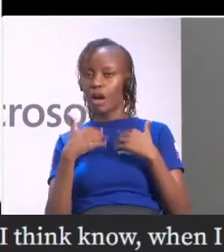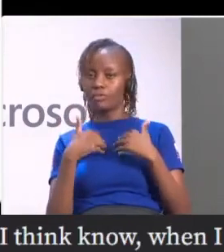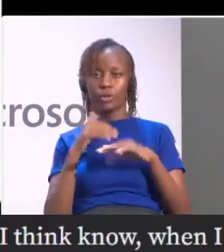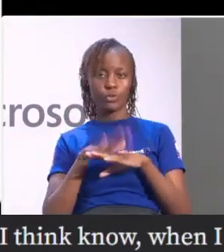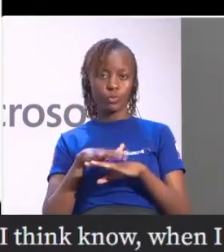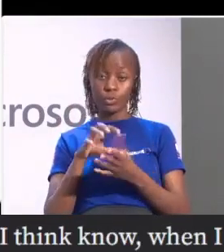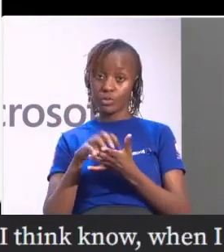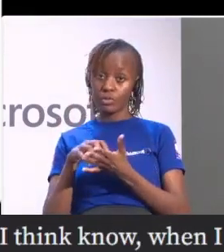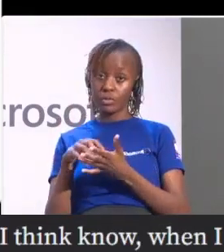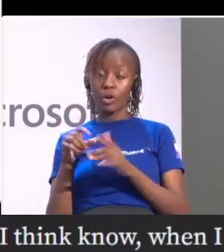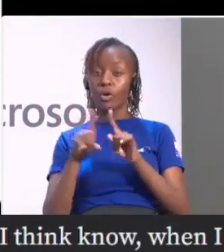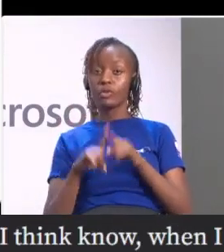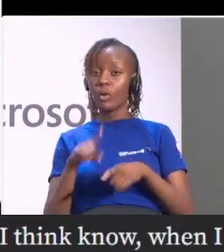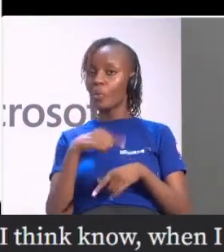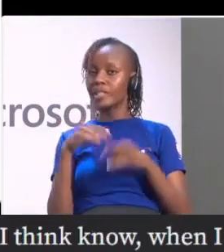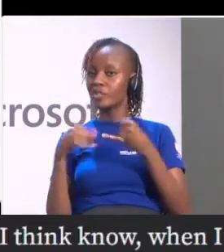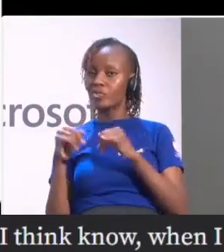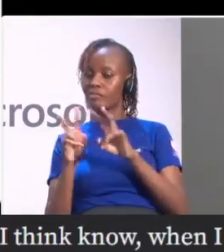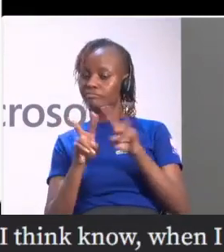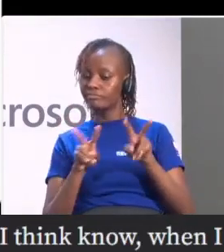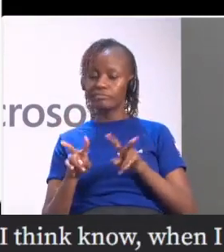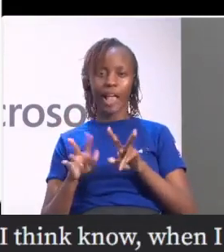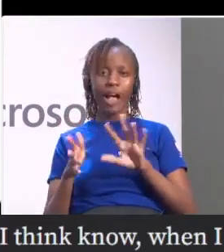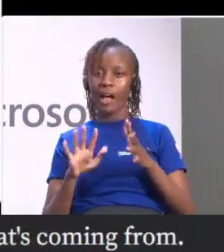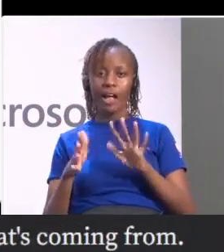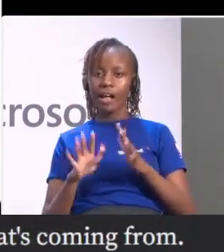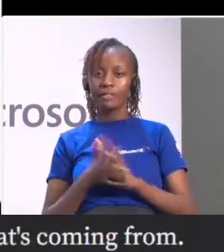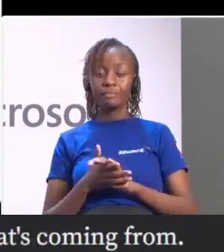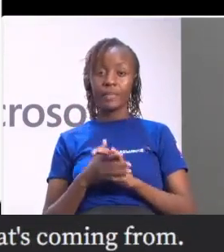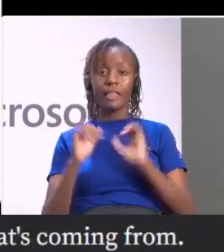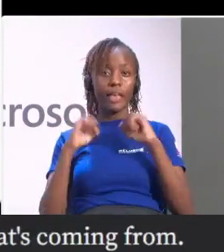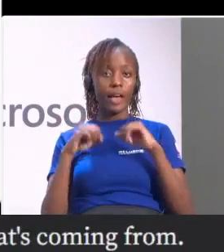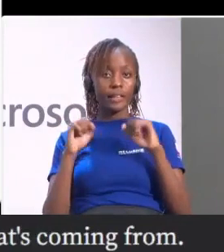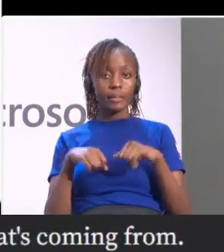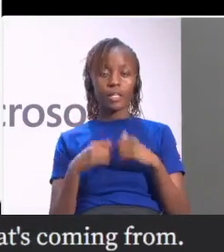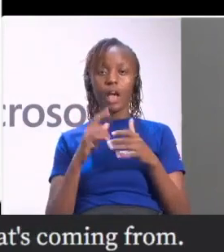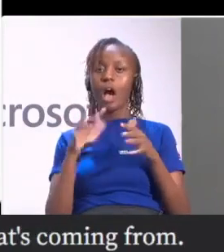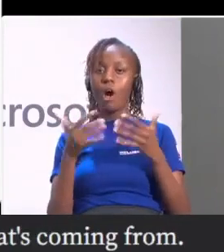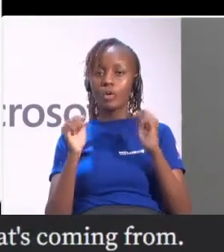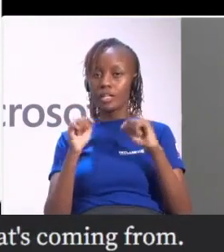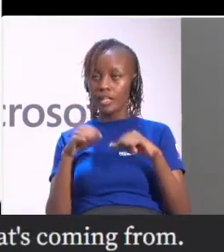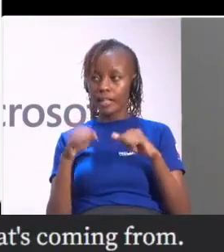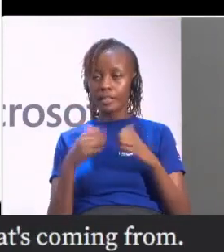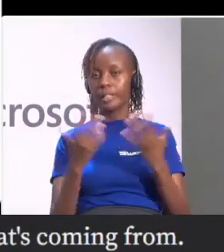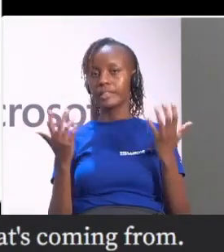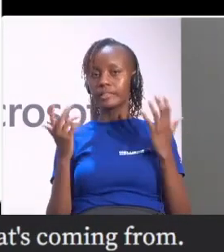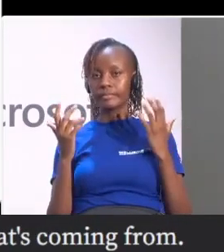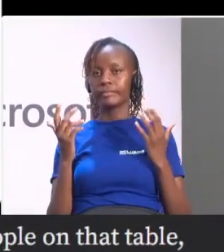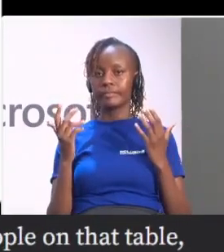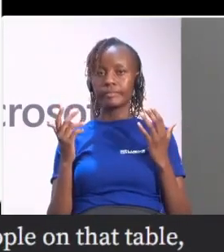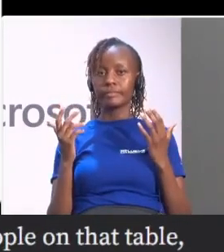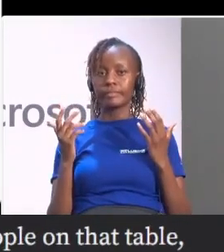mean? And we do monitor. We try to monitor the chapters. The DOC chapter, you don't have to monitor too much because they get everything